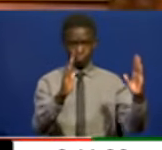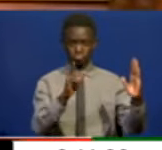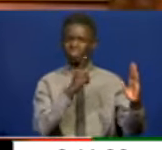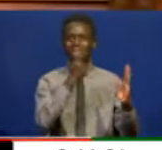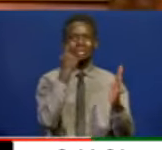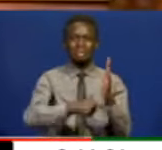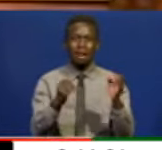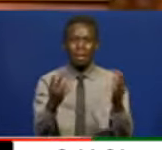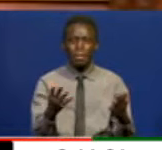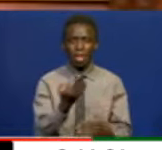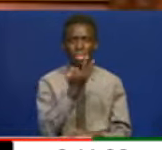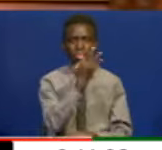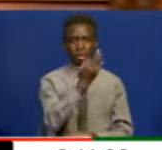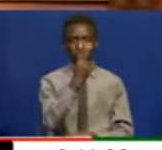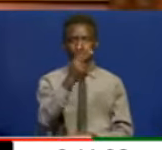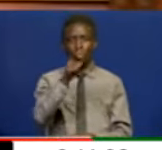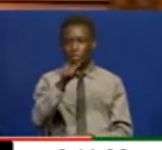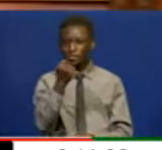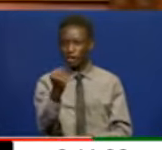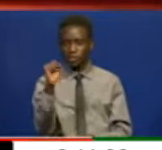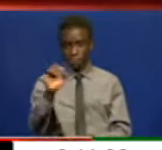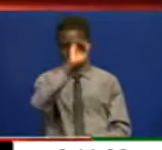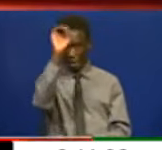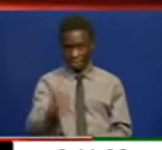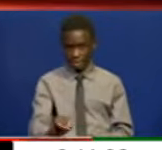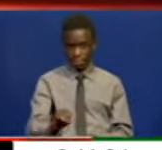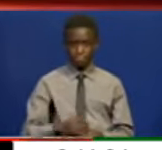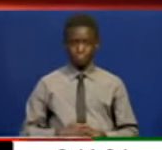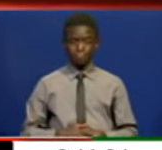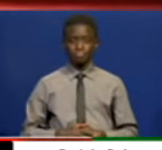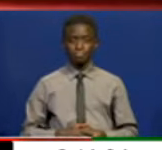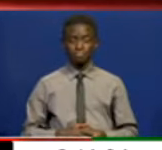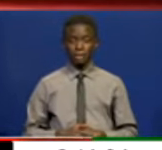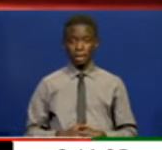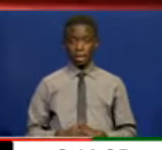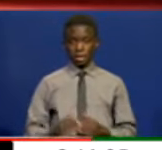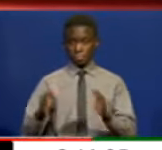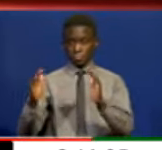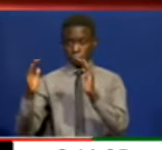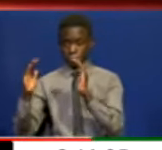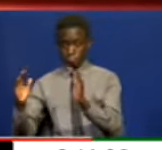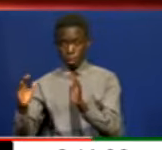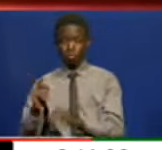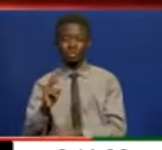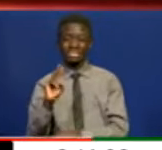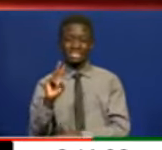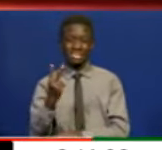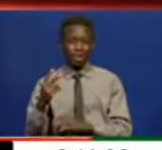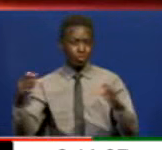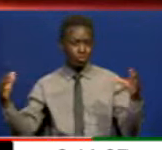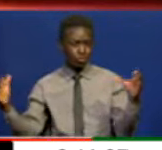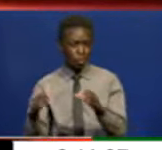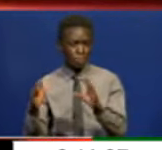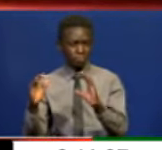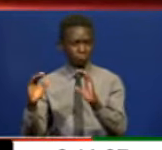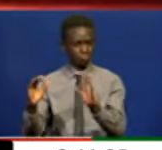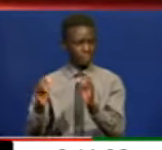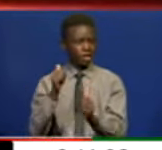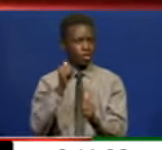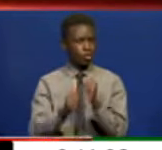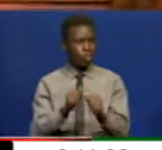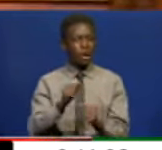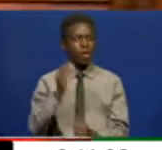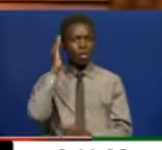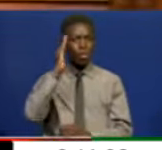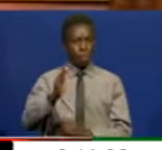of 32.5%. And a fifth band that will be applicable to